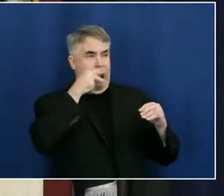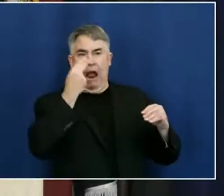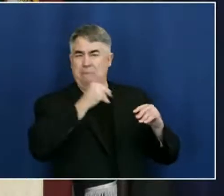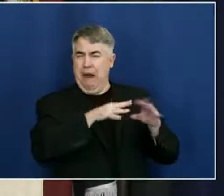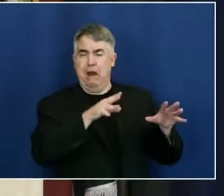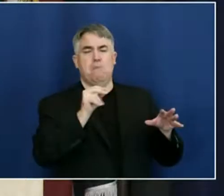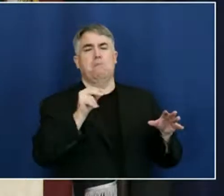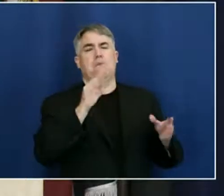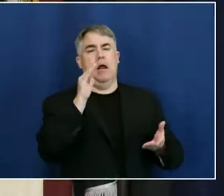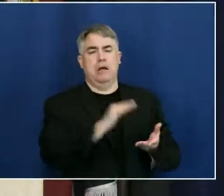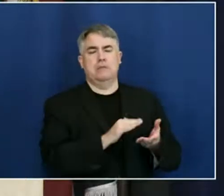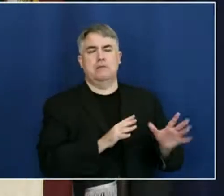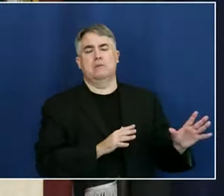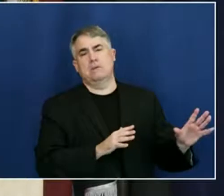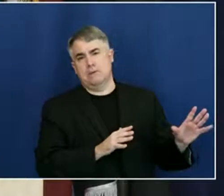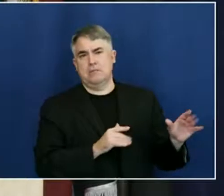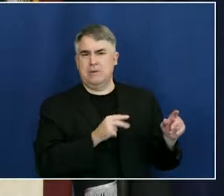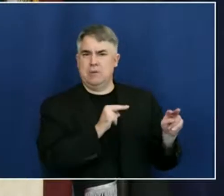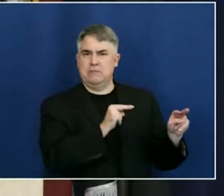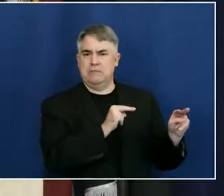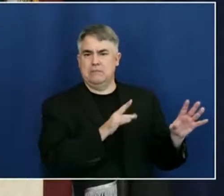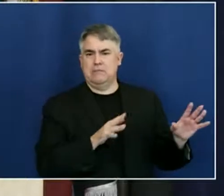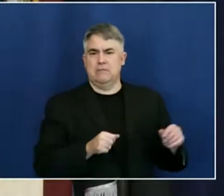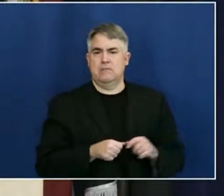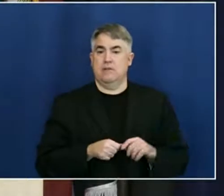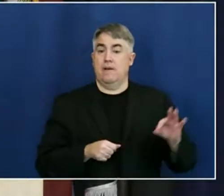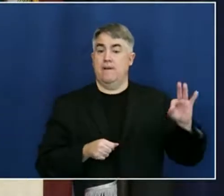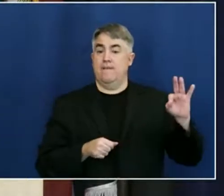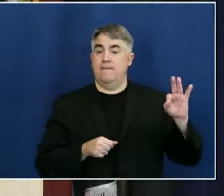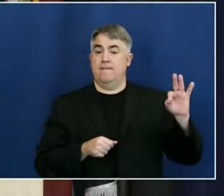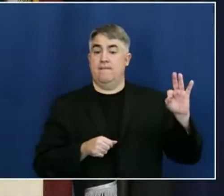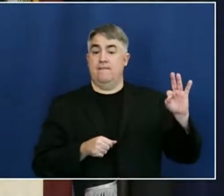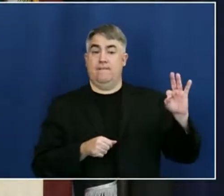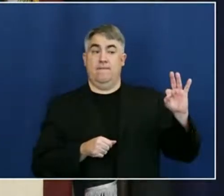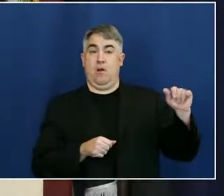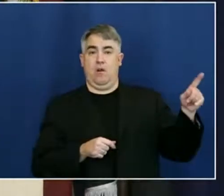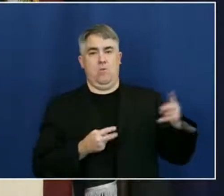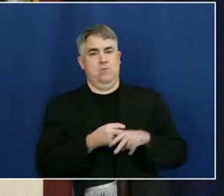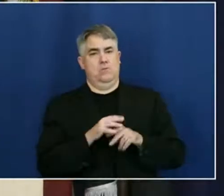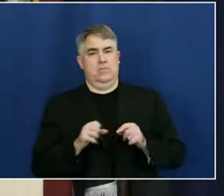that we saw here. And we're actually trying to figure out why that is